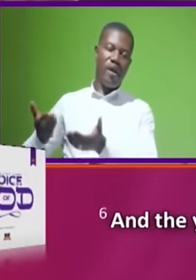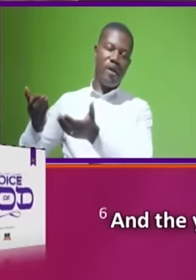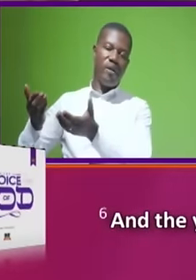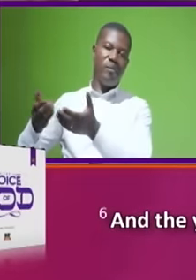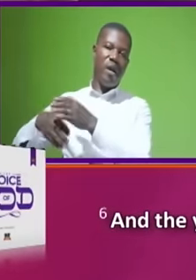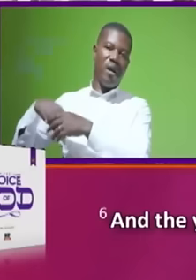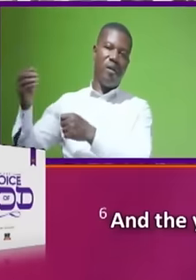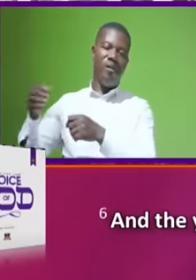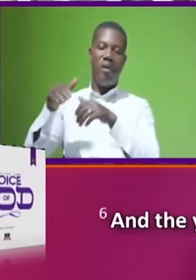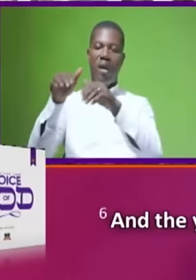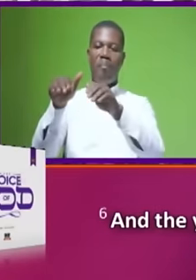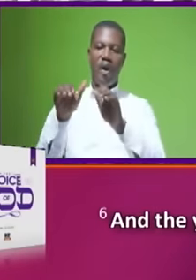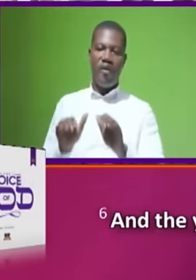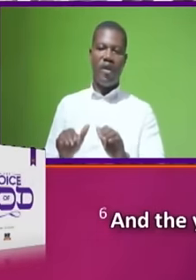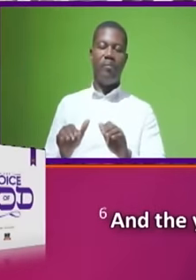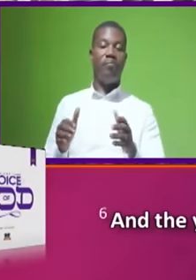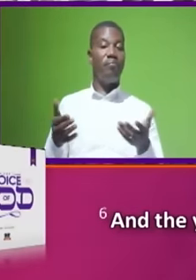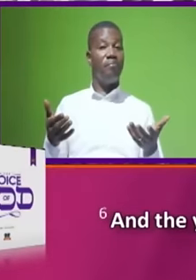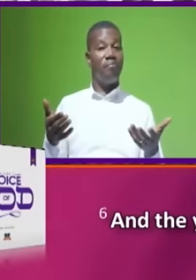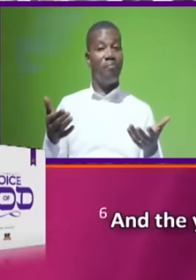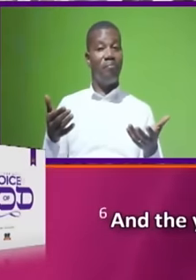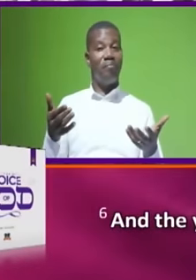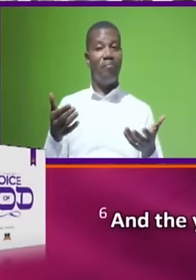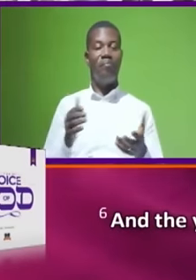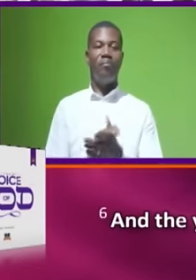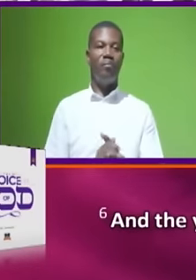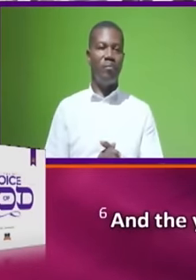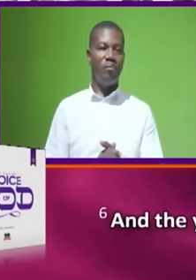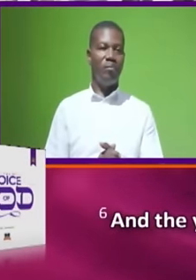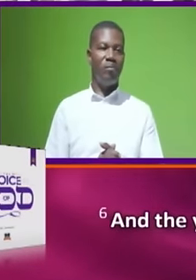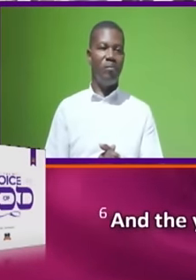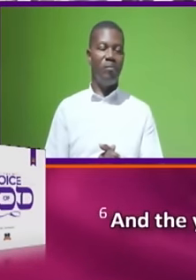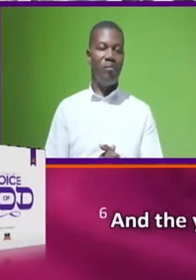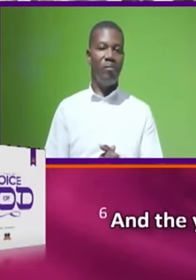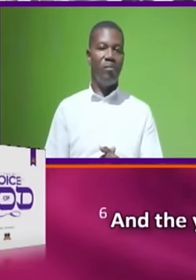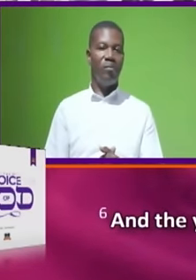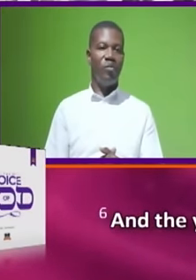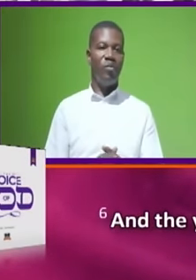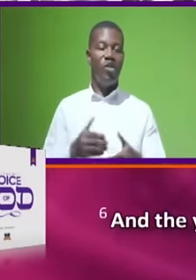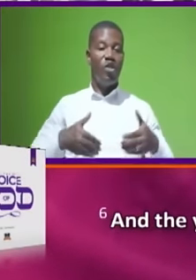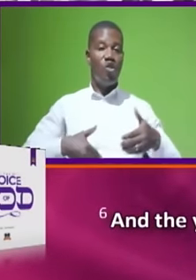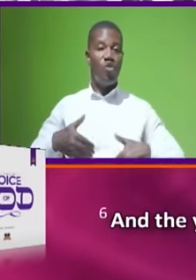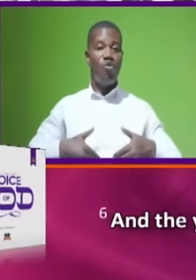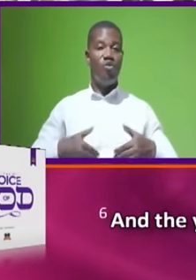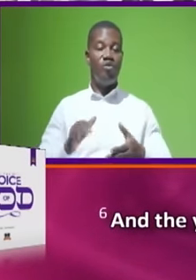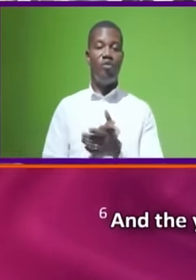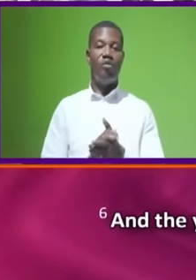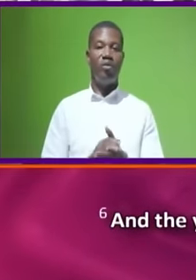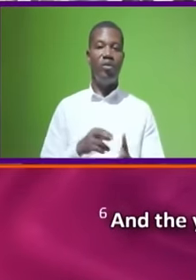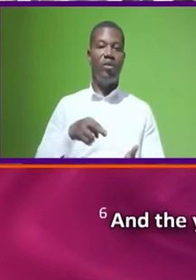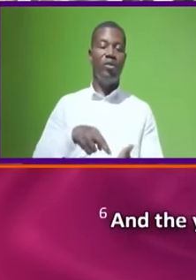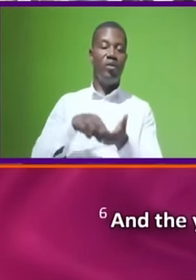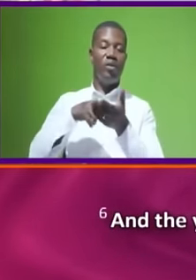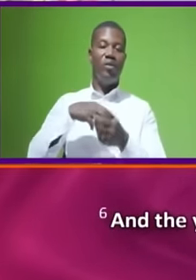Carried him out. And buried him. Uh-huh. Verses. Na emrantie no sori chichire.